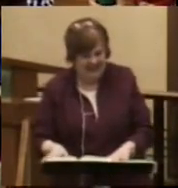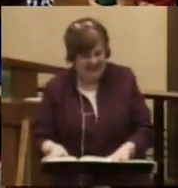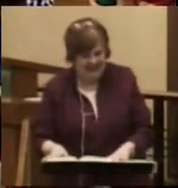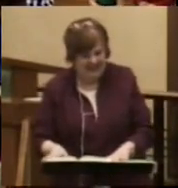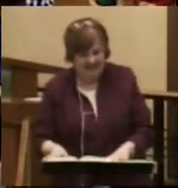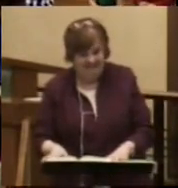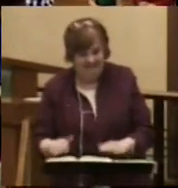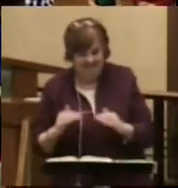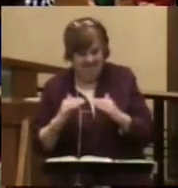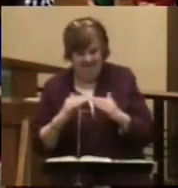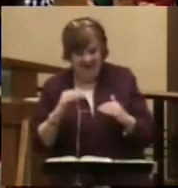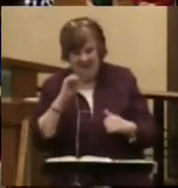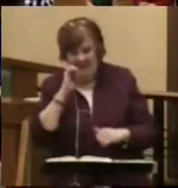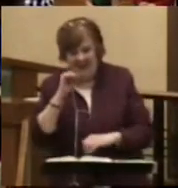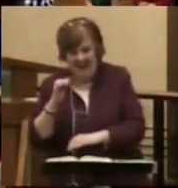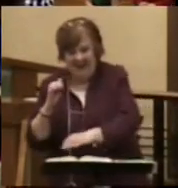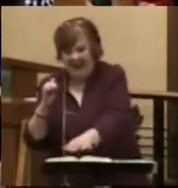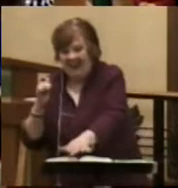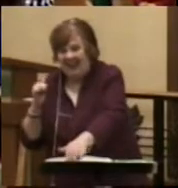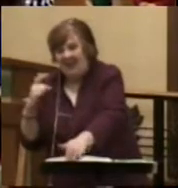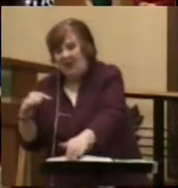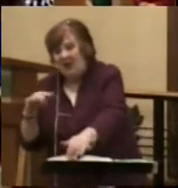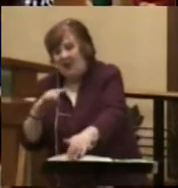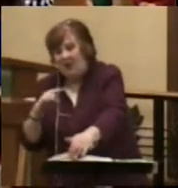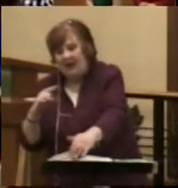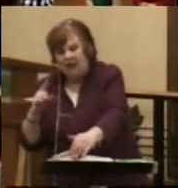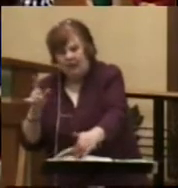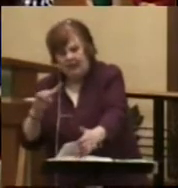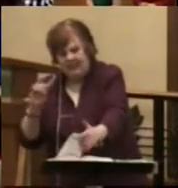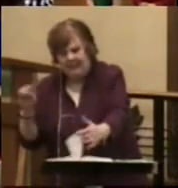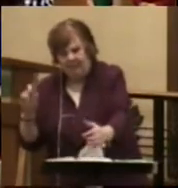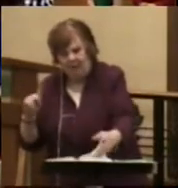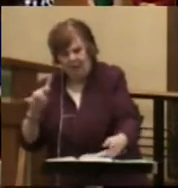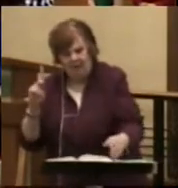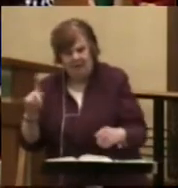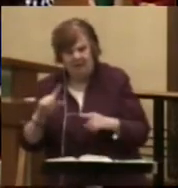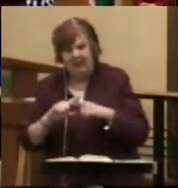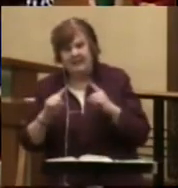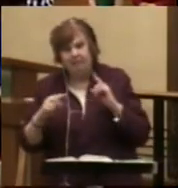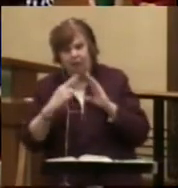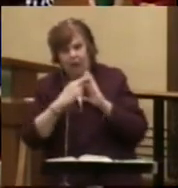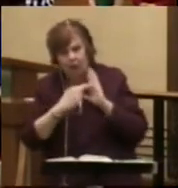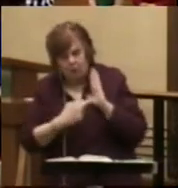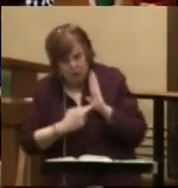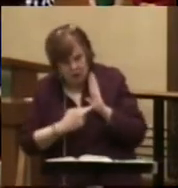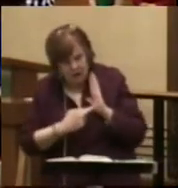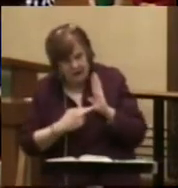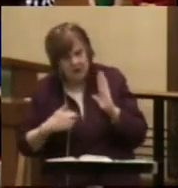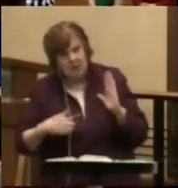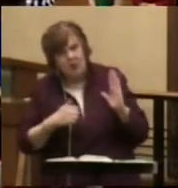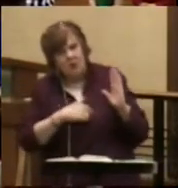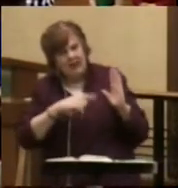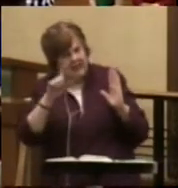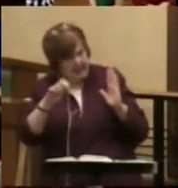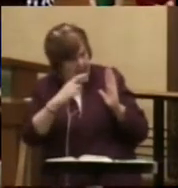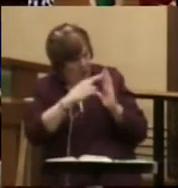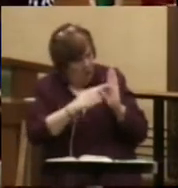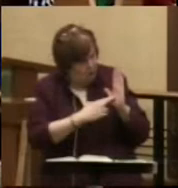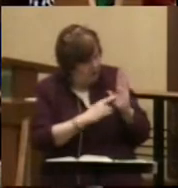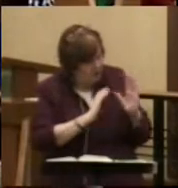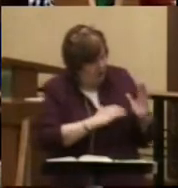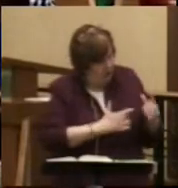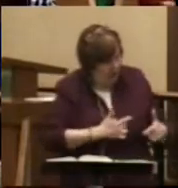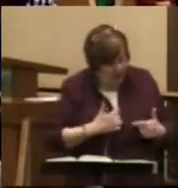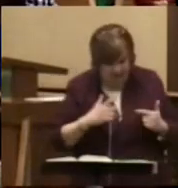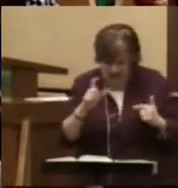It wasn't fair. We were two different people, two different rules, and we need rules in life. Do you